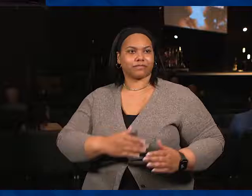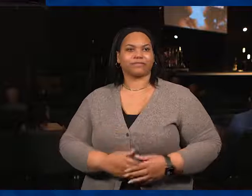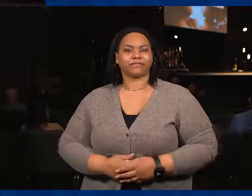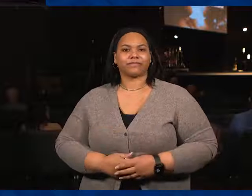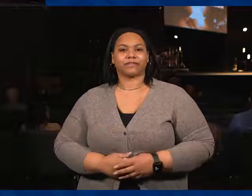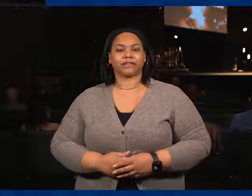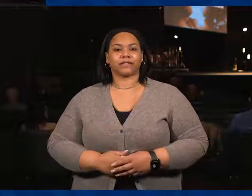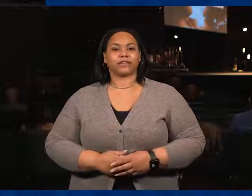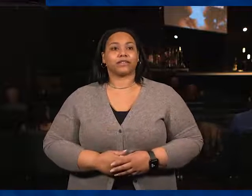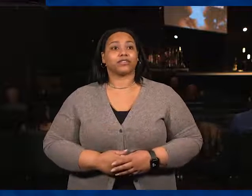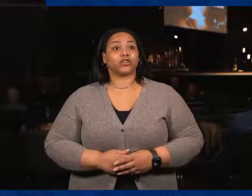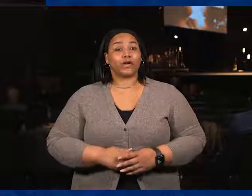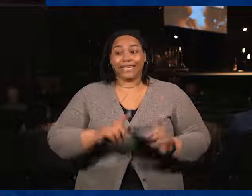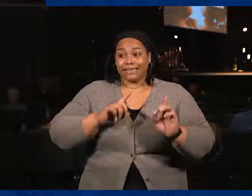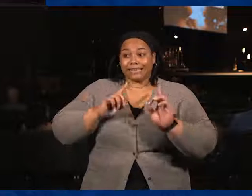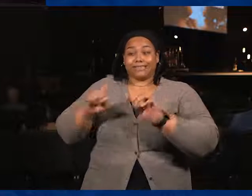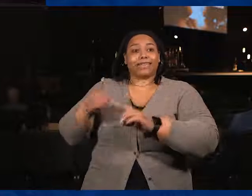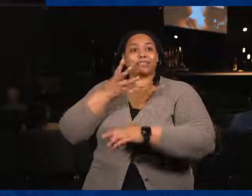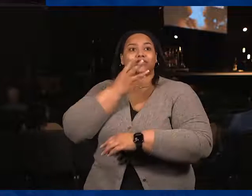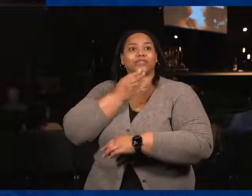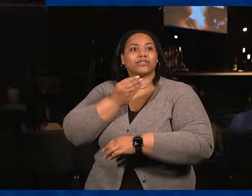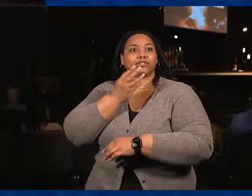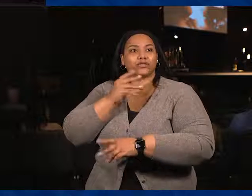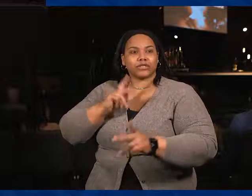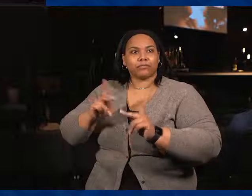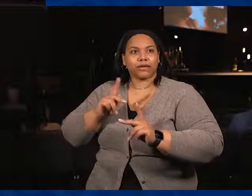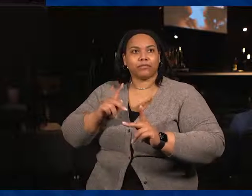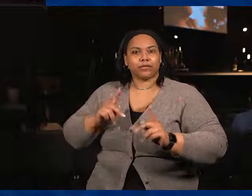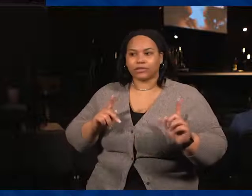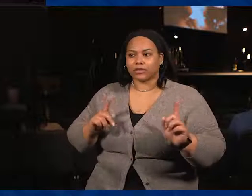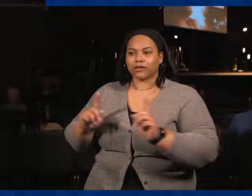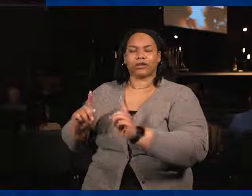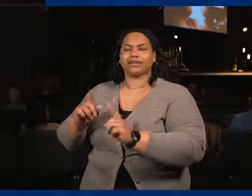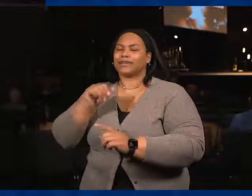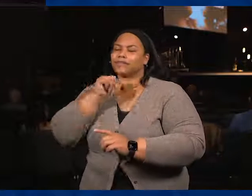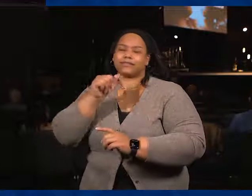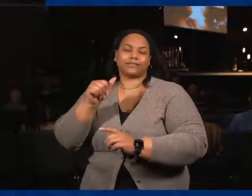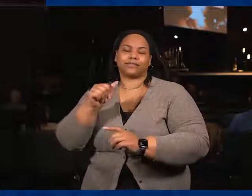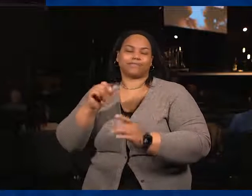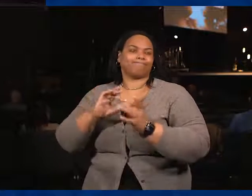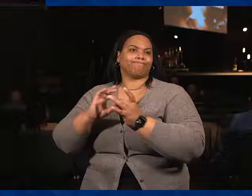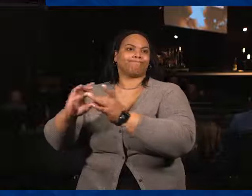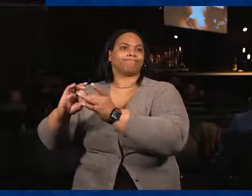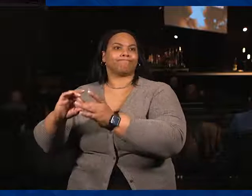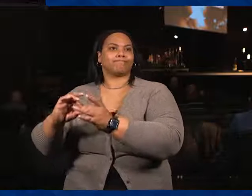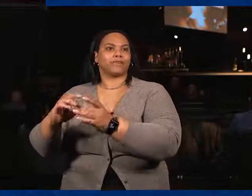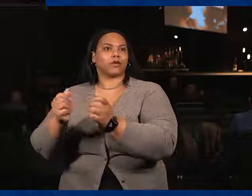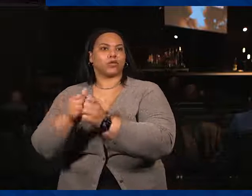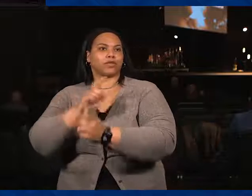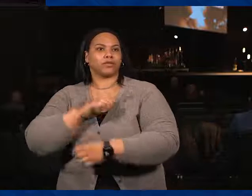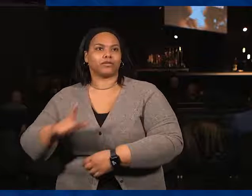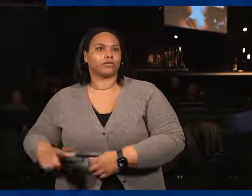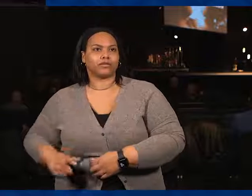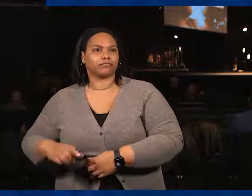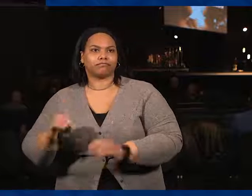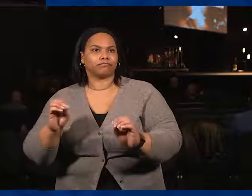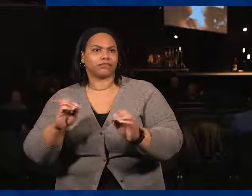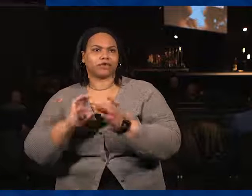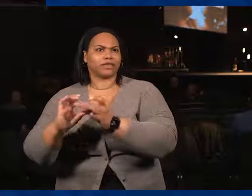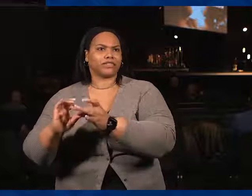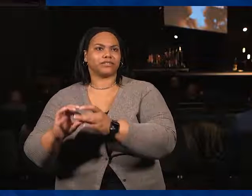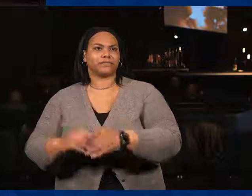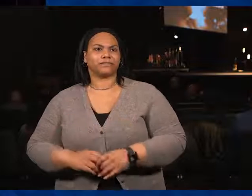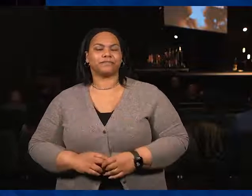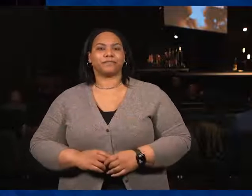on his behalf because he really does not have a relationship with the Lord. And so he sends